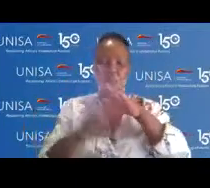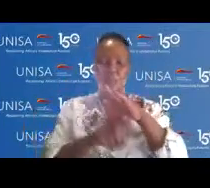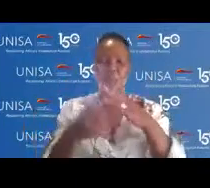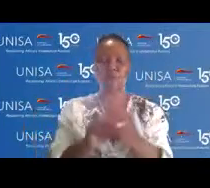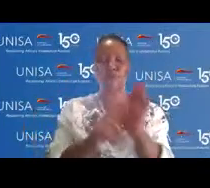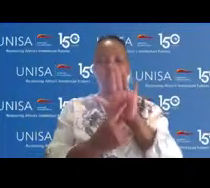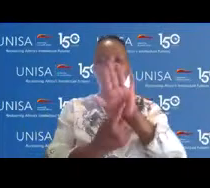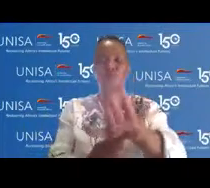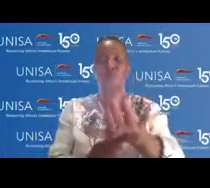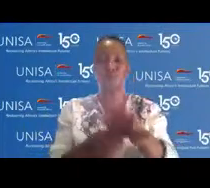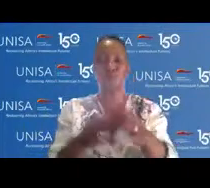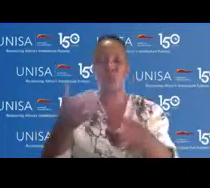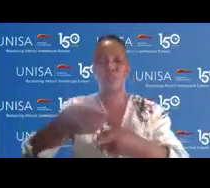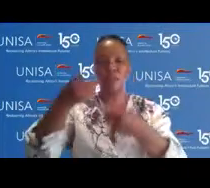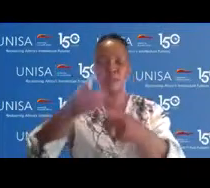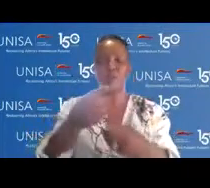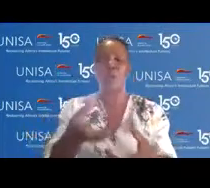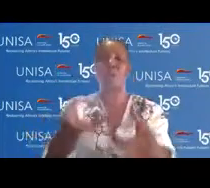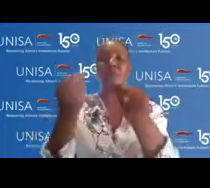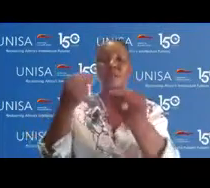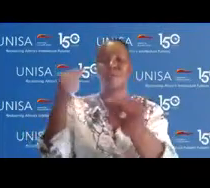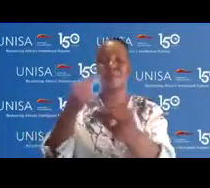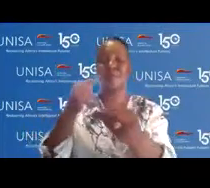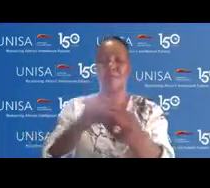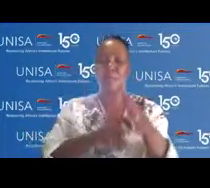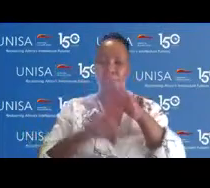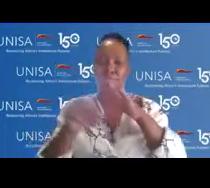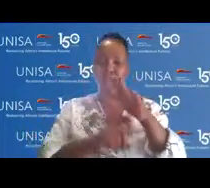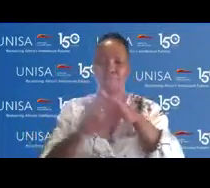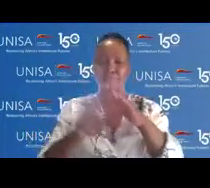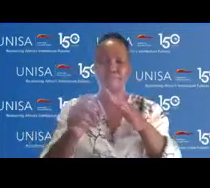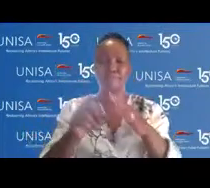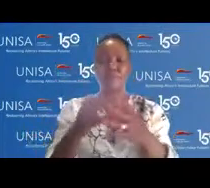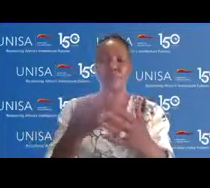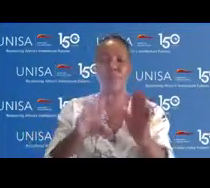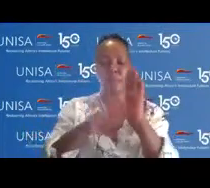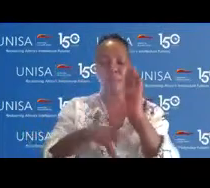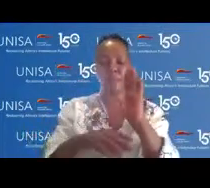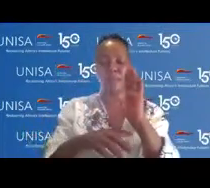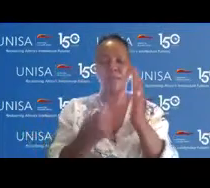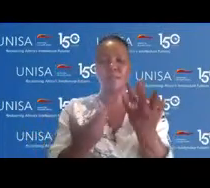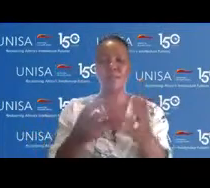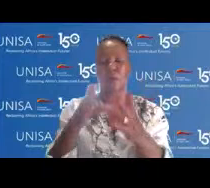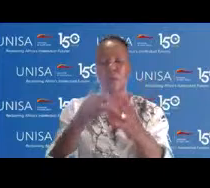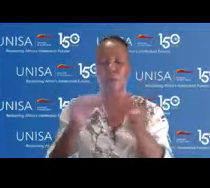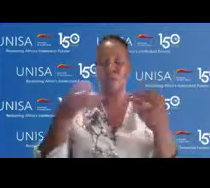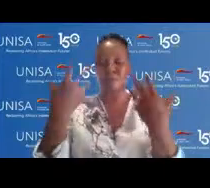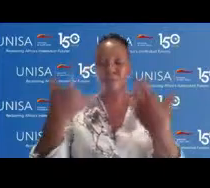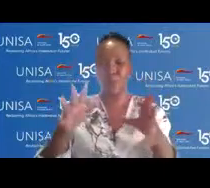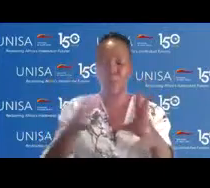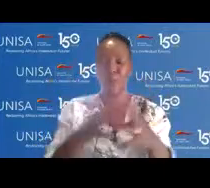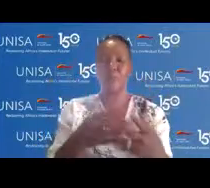it will scan it in. So you click on this white button at the bottom. Once you're done, got all your pages, you